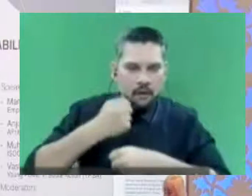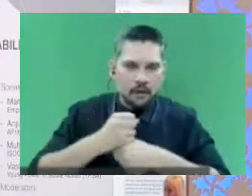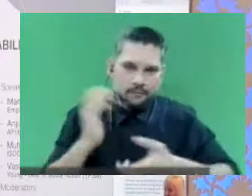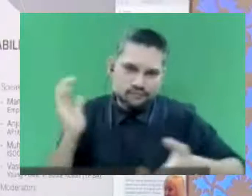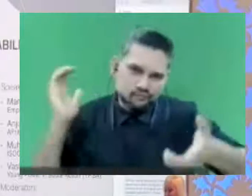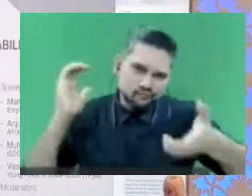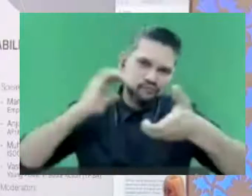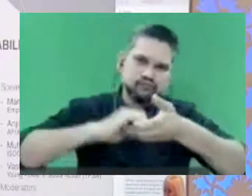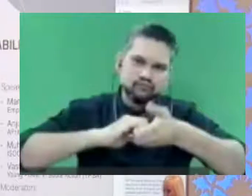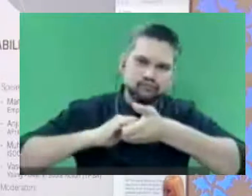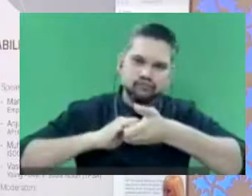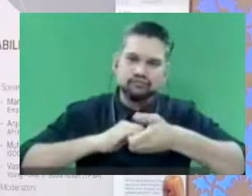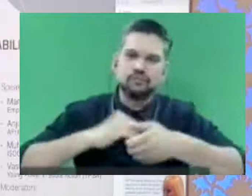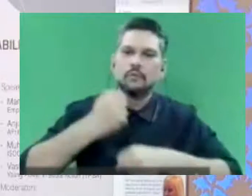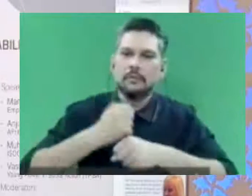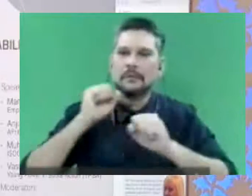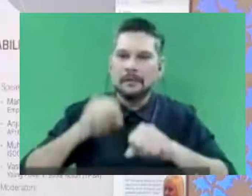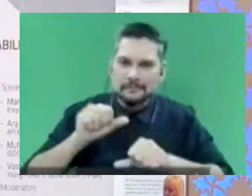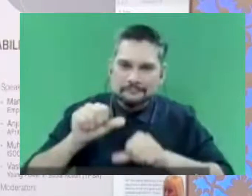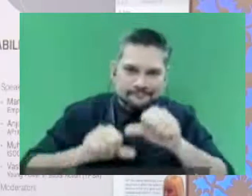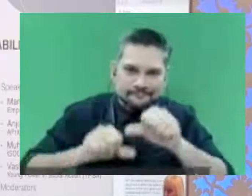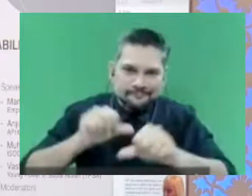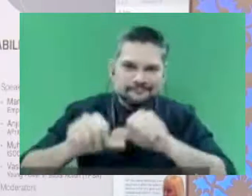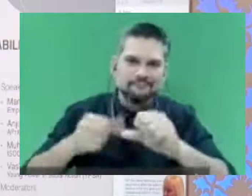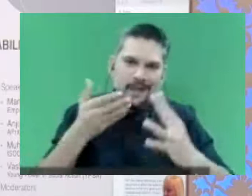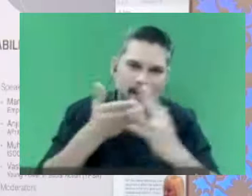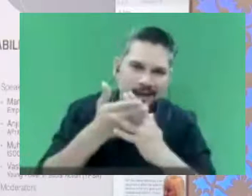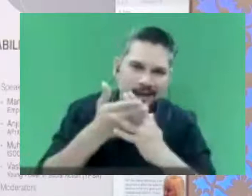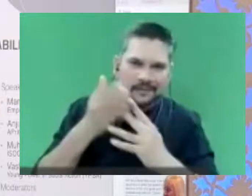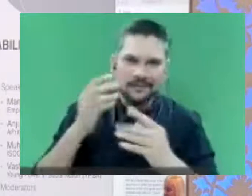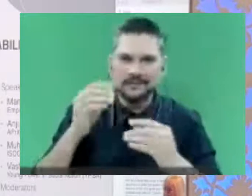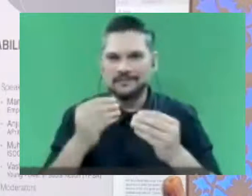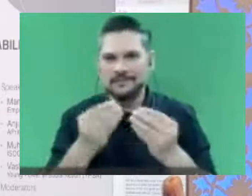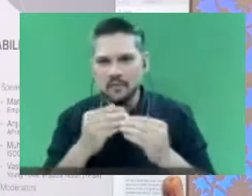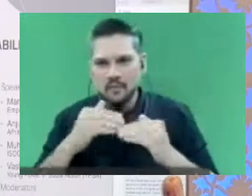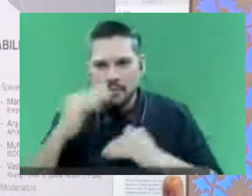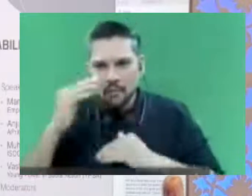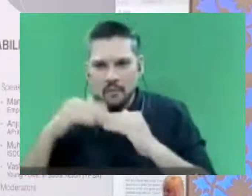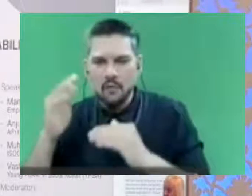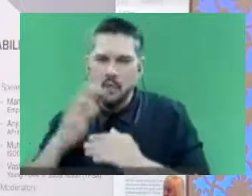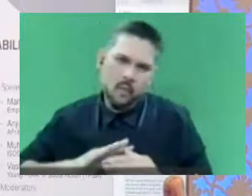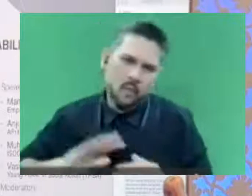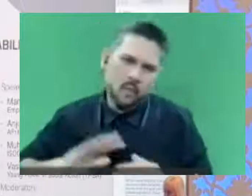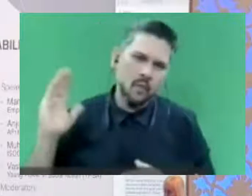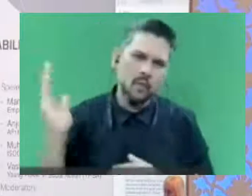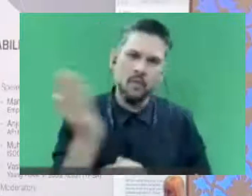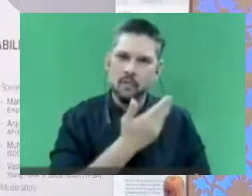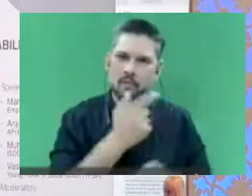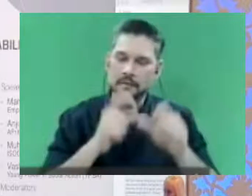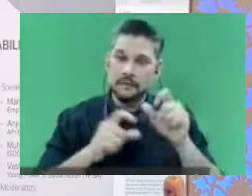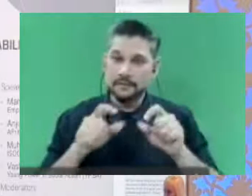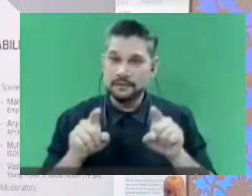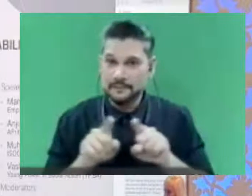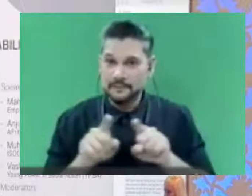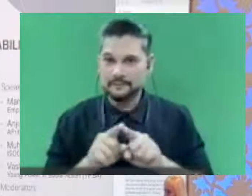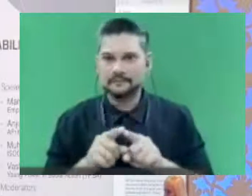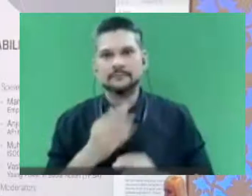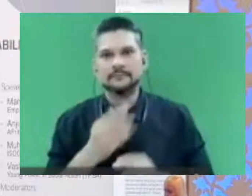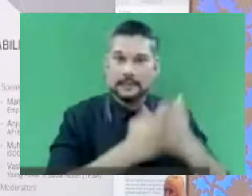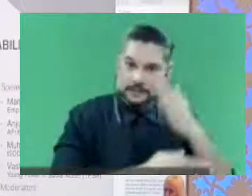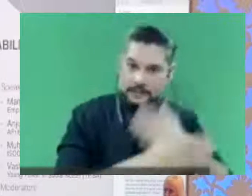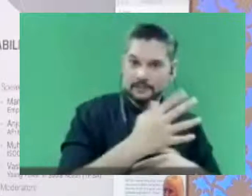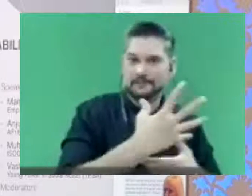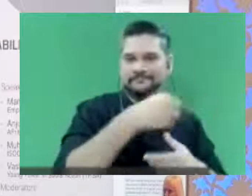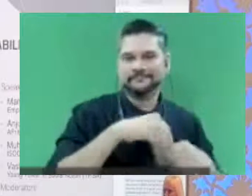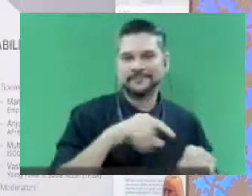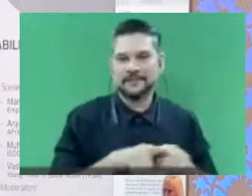to increase accessibility for everyone, and that includes persons with disabilities. So thank